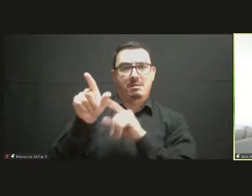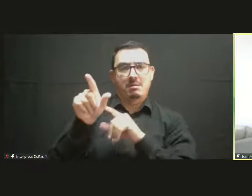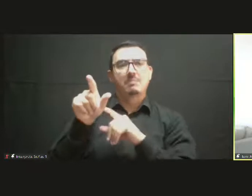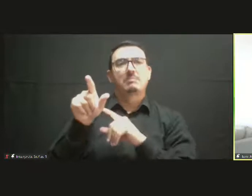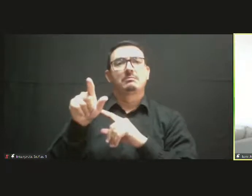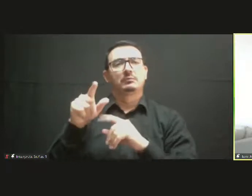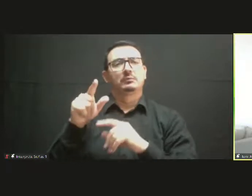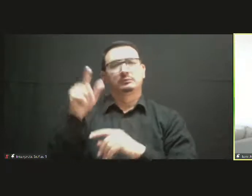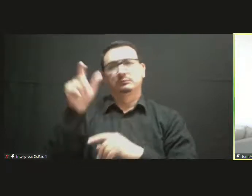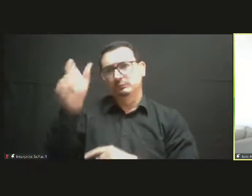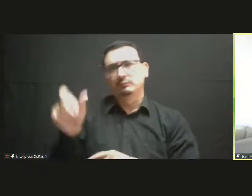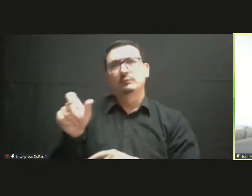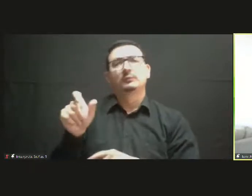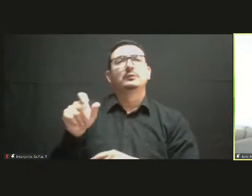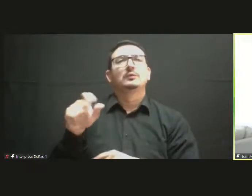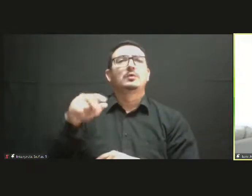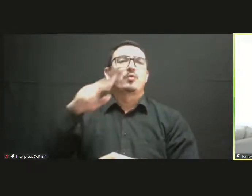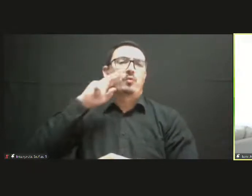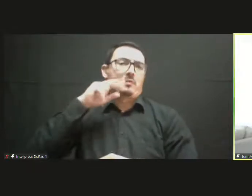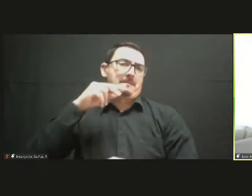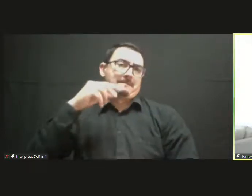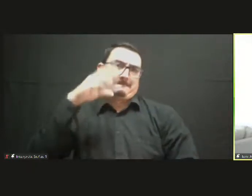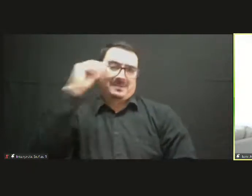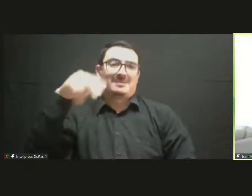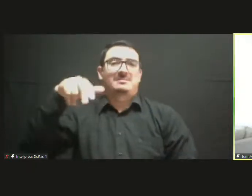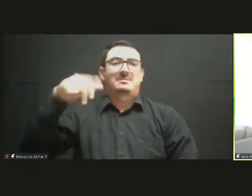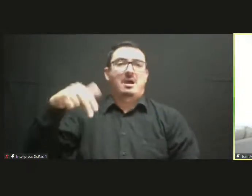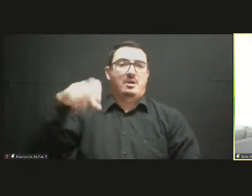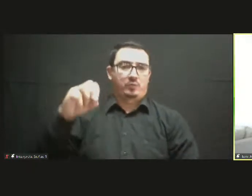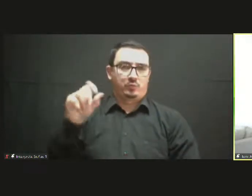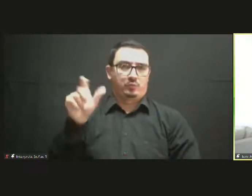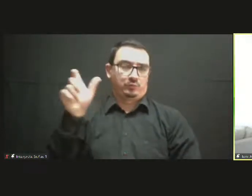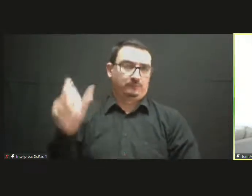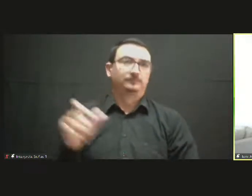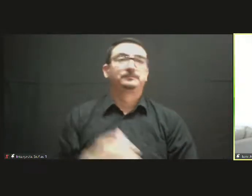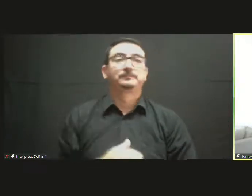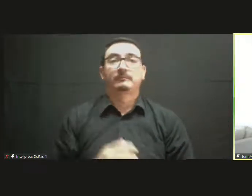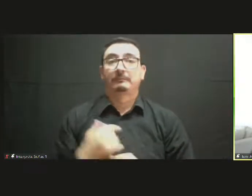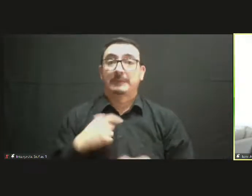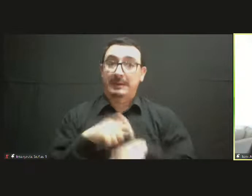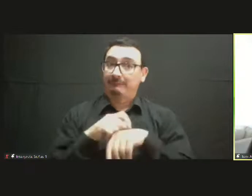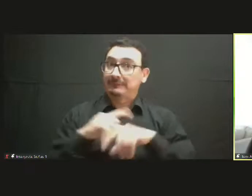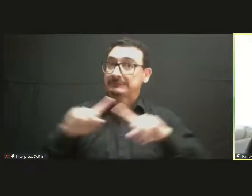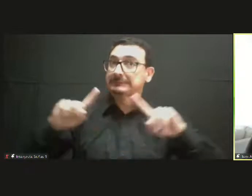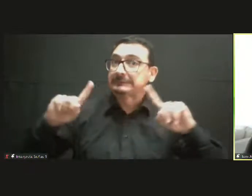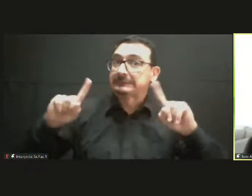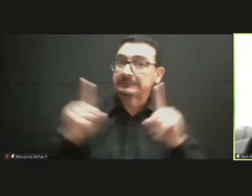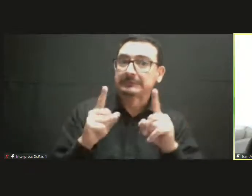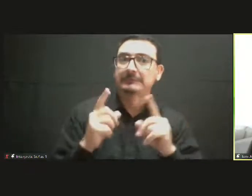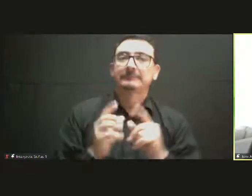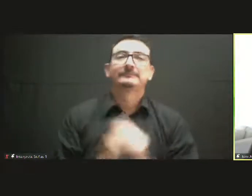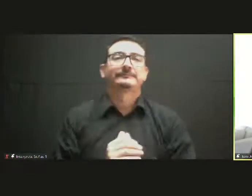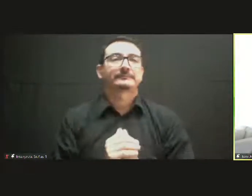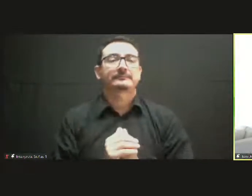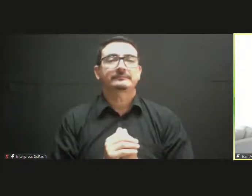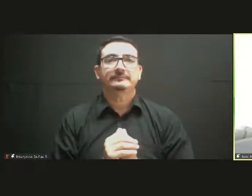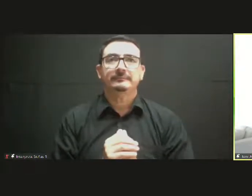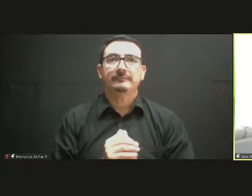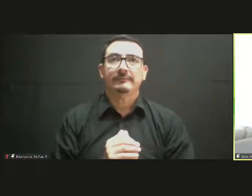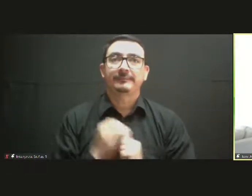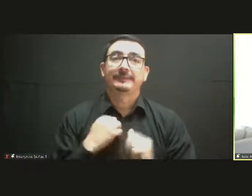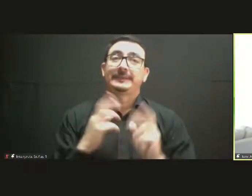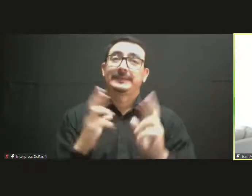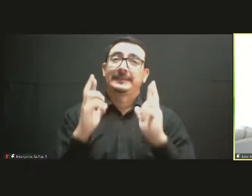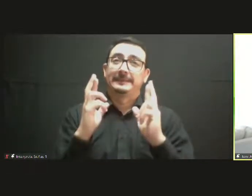Okay, so during the time we have today, I'm going to put a couple of questions to each of the panelists, but there will be some time for questions from the audience at the end of the